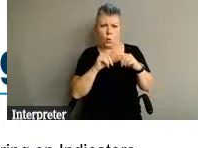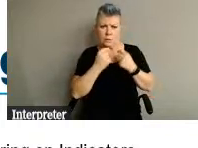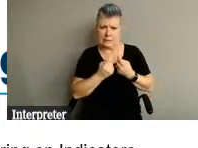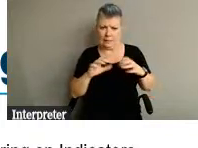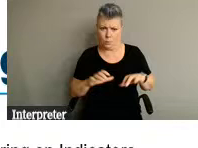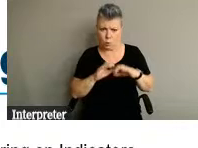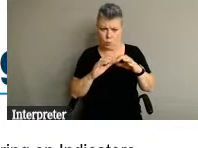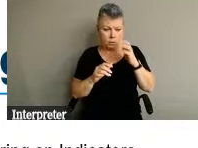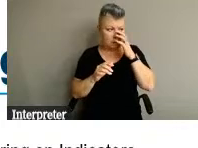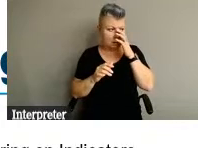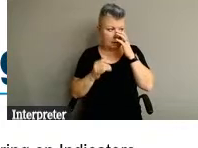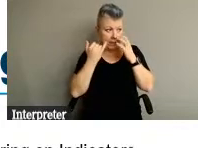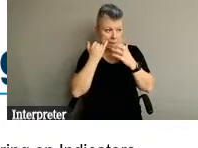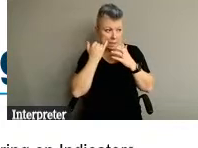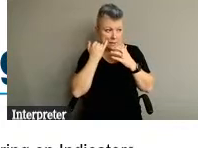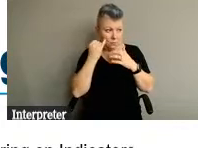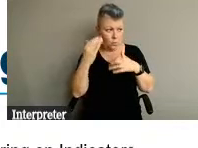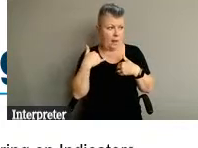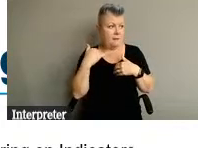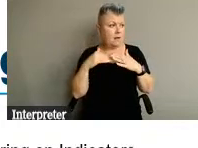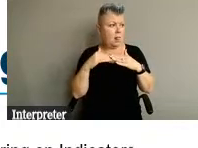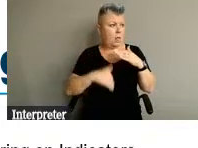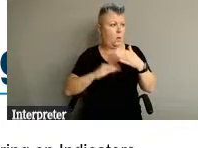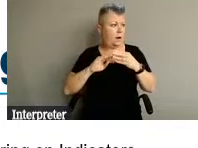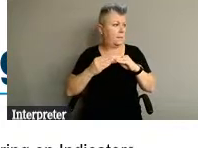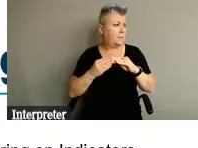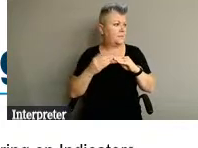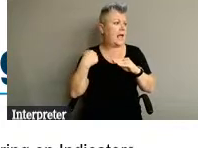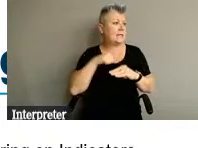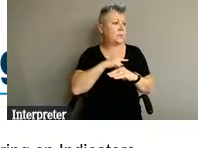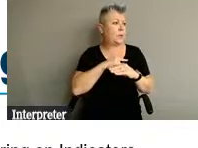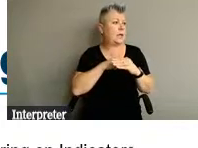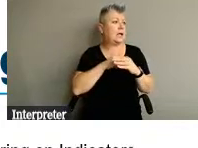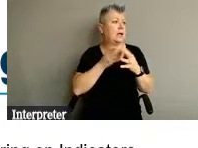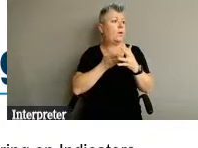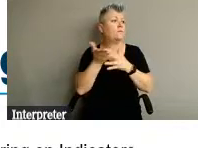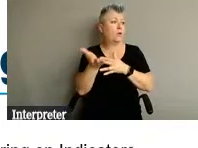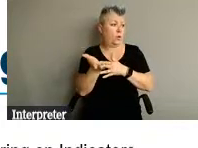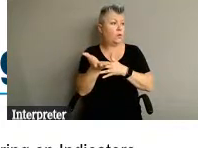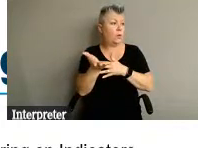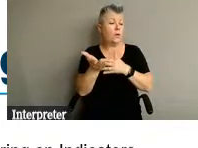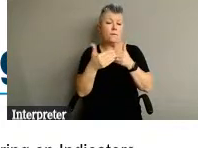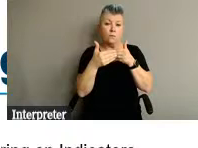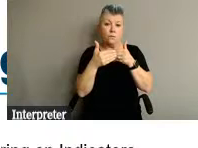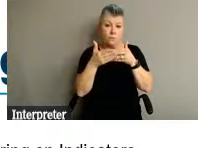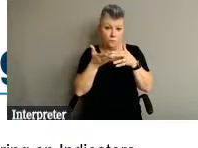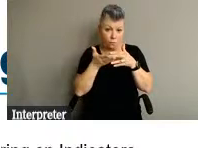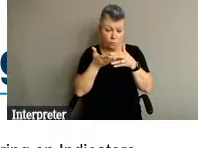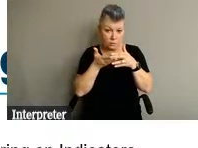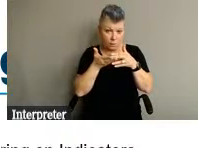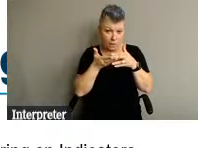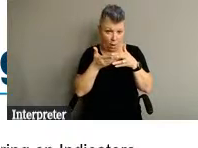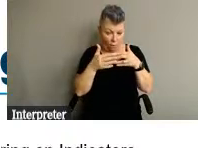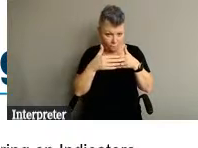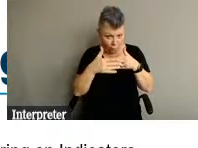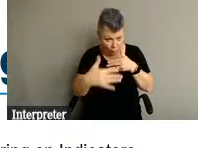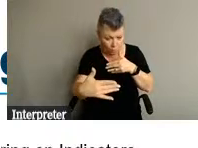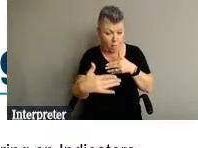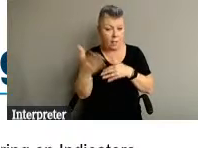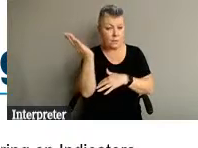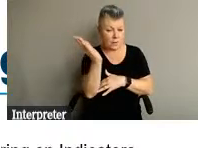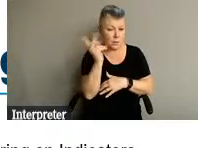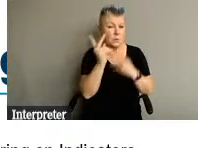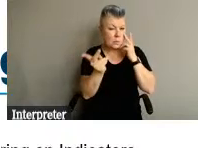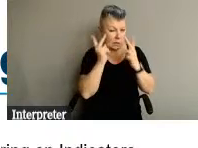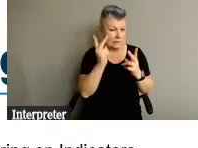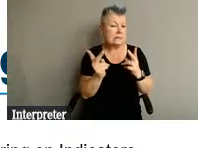So you will see that we do have some, as we get further in this presentation, we're going to talk about some of those focus pieces, and so that will be coming